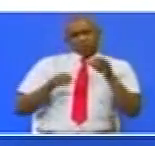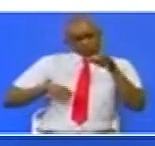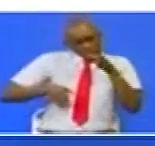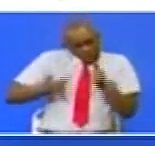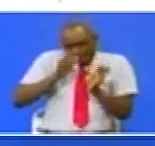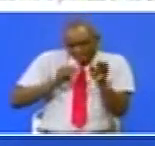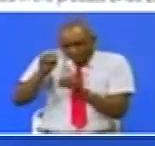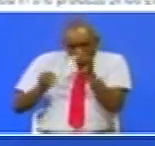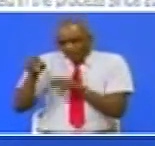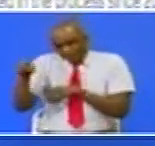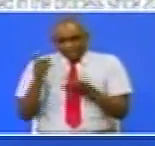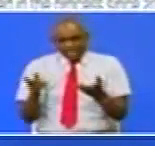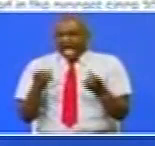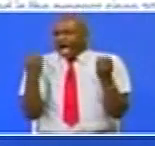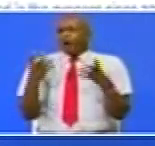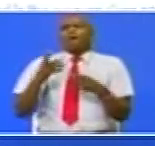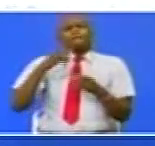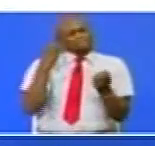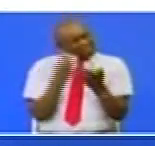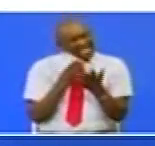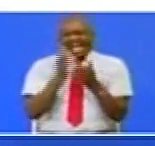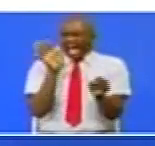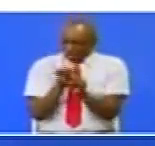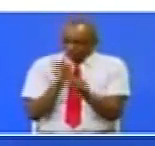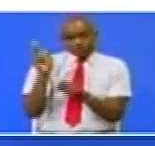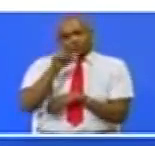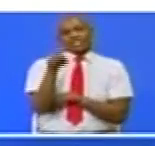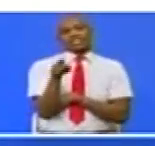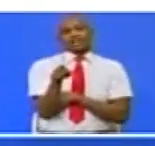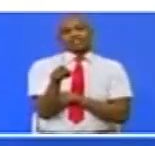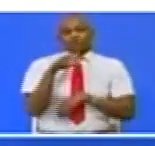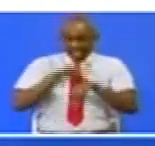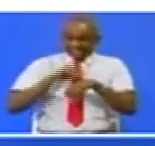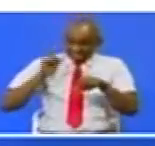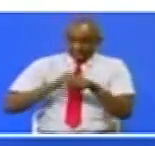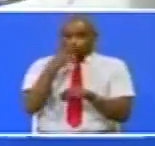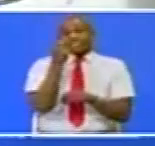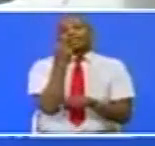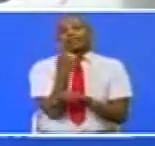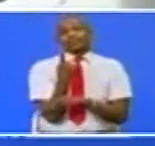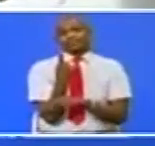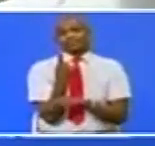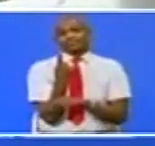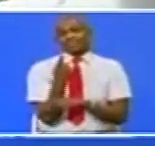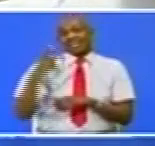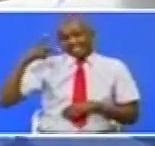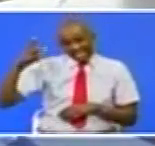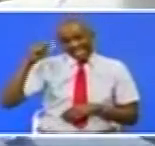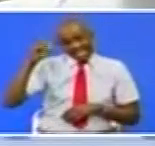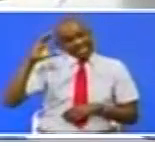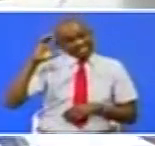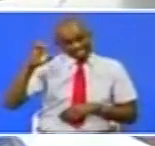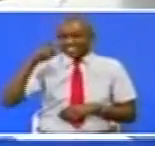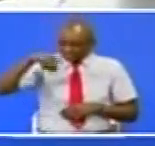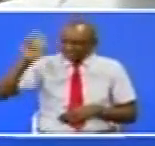employed by the cartel and how millions of shillings have been minted in the process since 2011. The Kenya National Examination